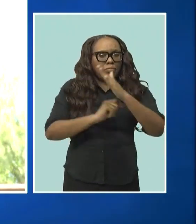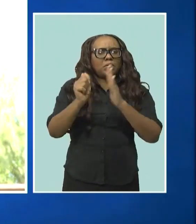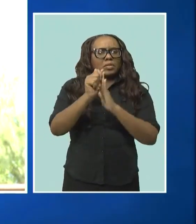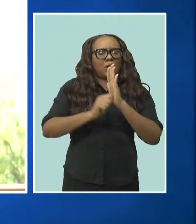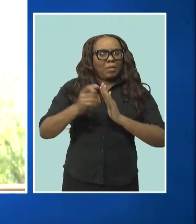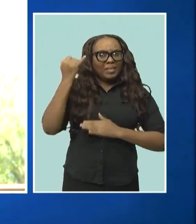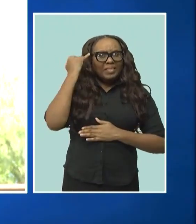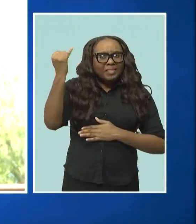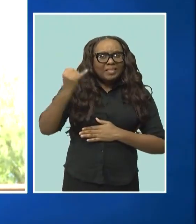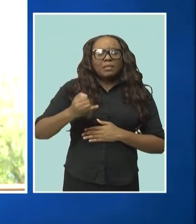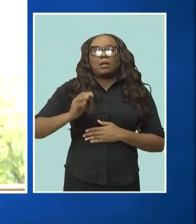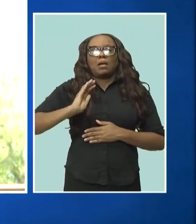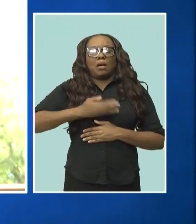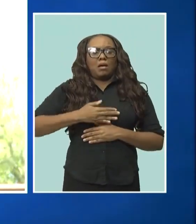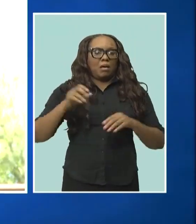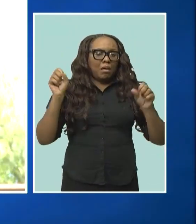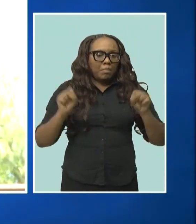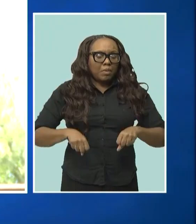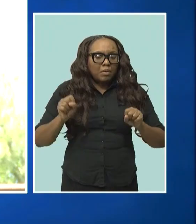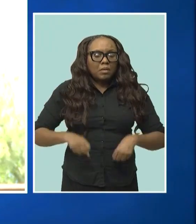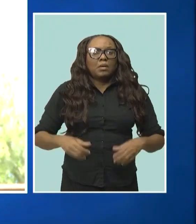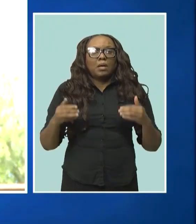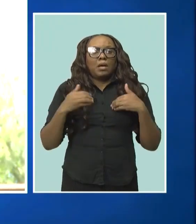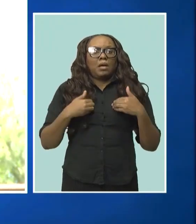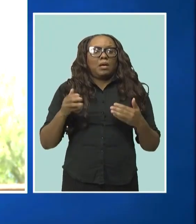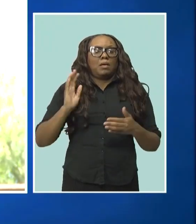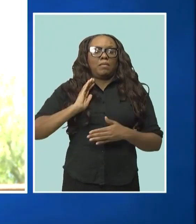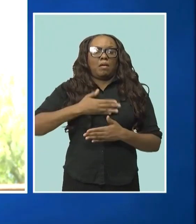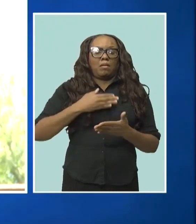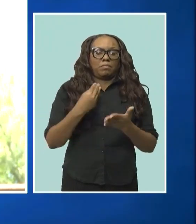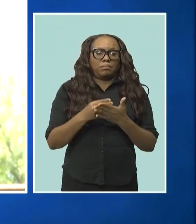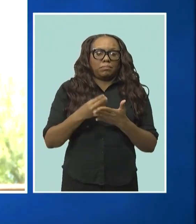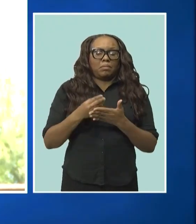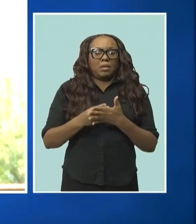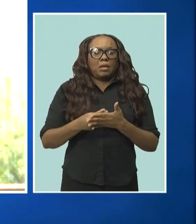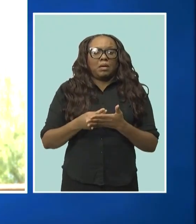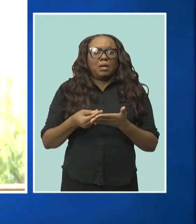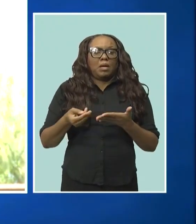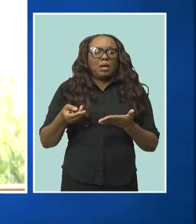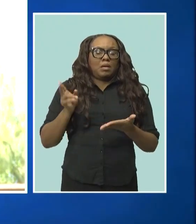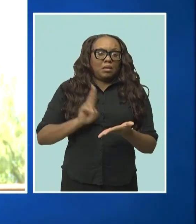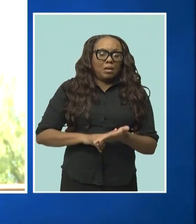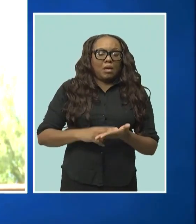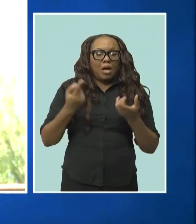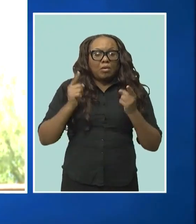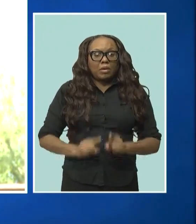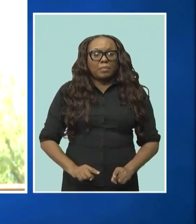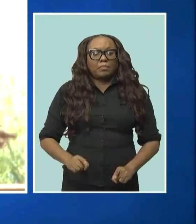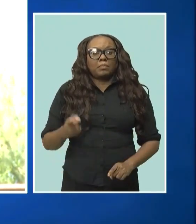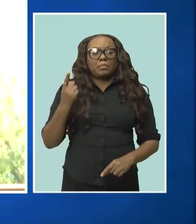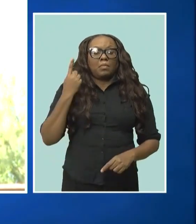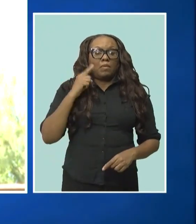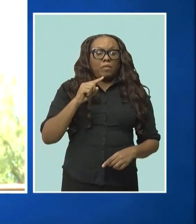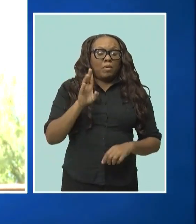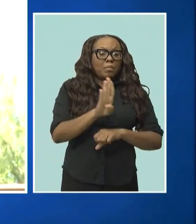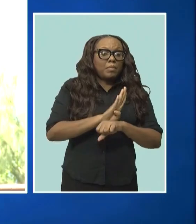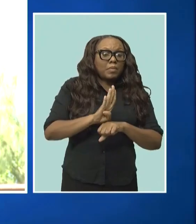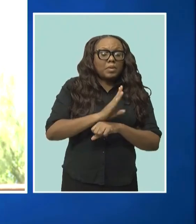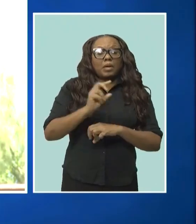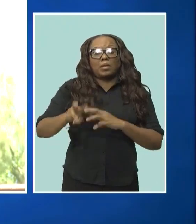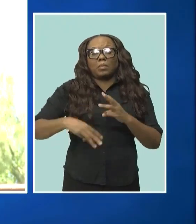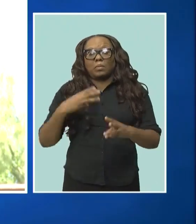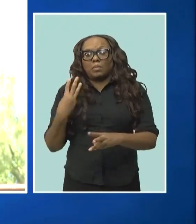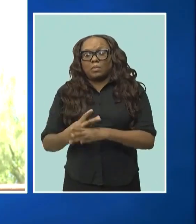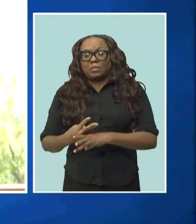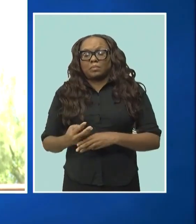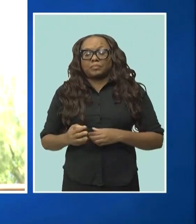to be able to get this new financing deal, not just for Barbados, but for the world, whether it is increasing the capital of World